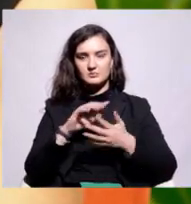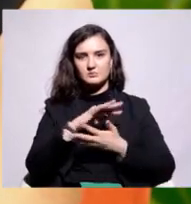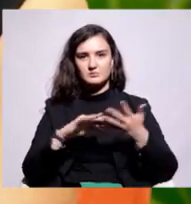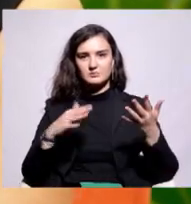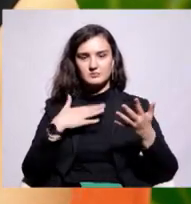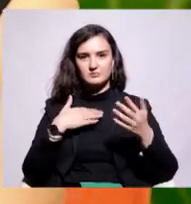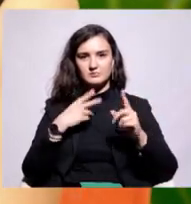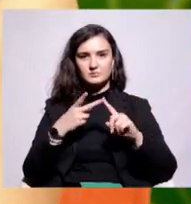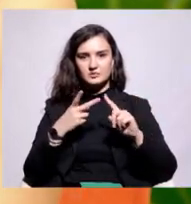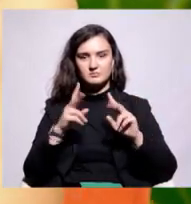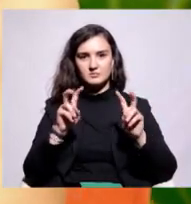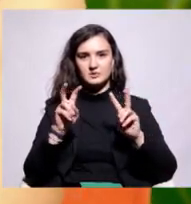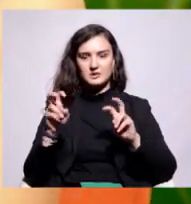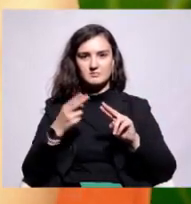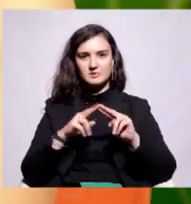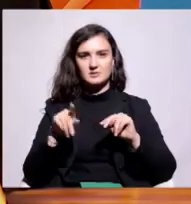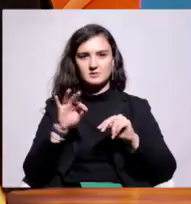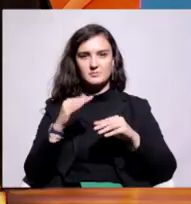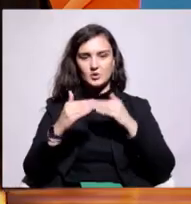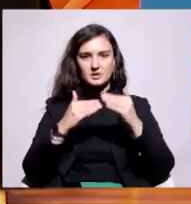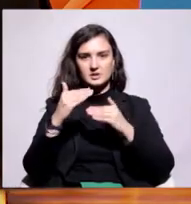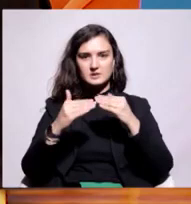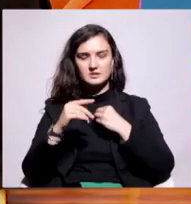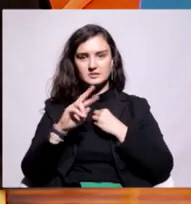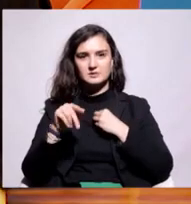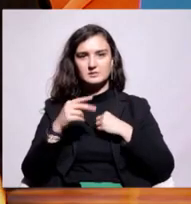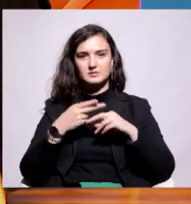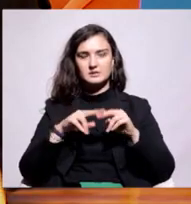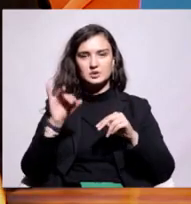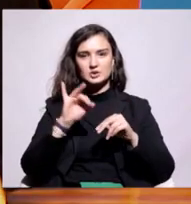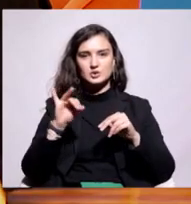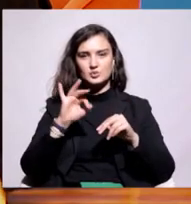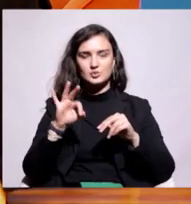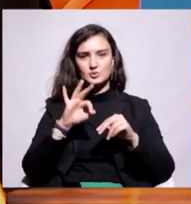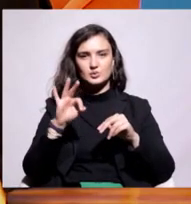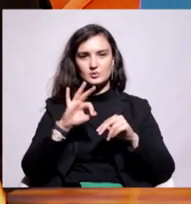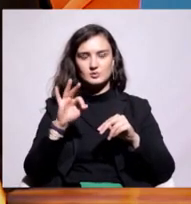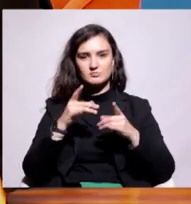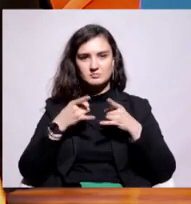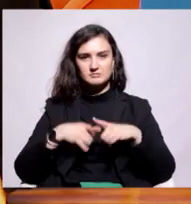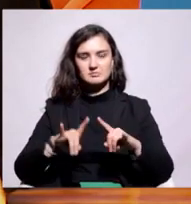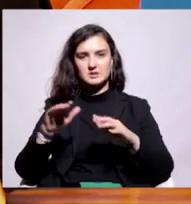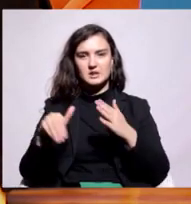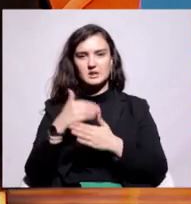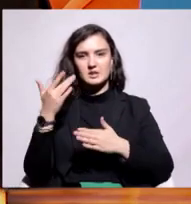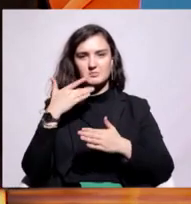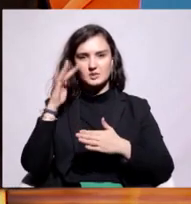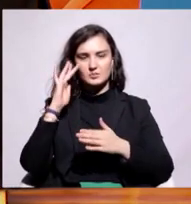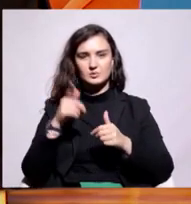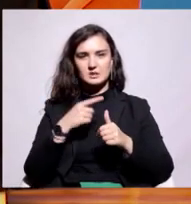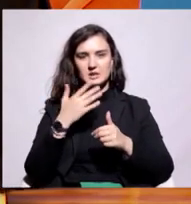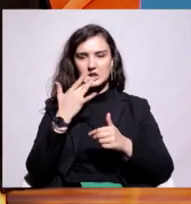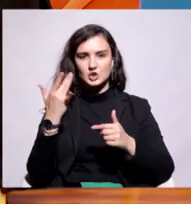our second main theme, that is progress. It is a story about the birth of a new American